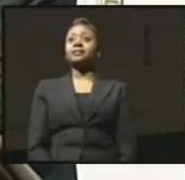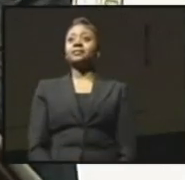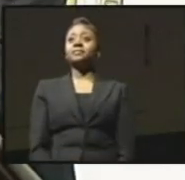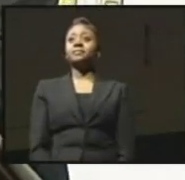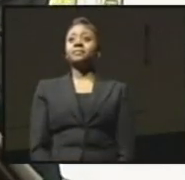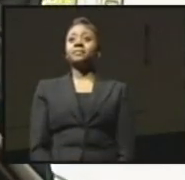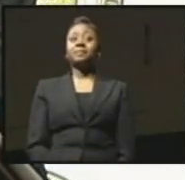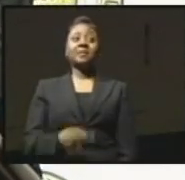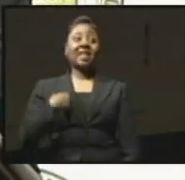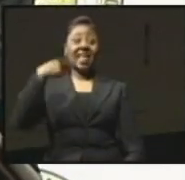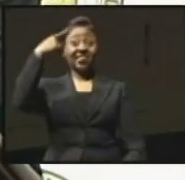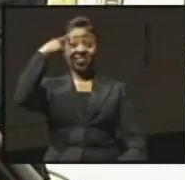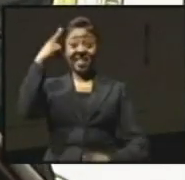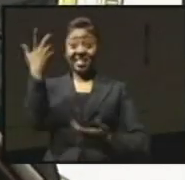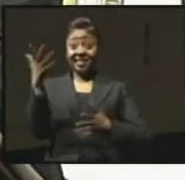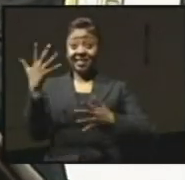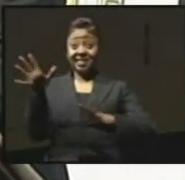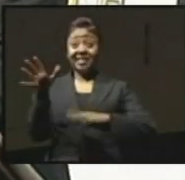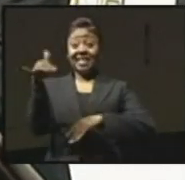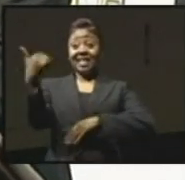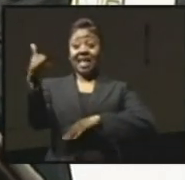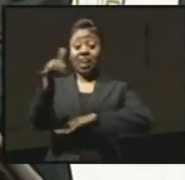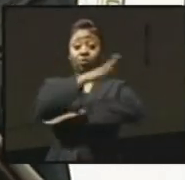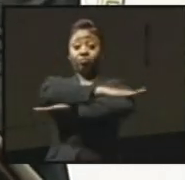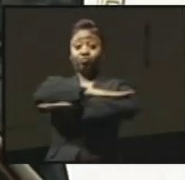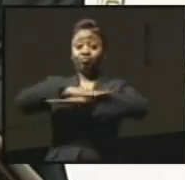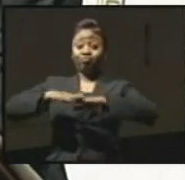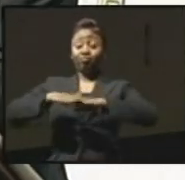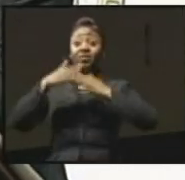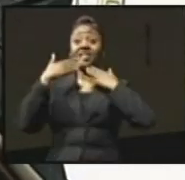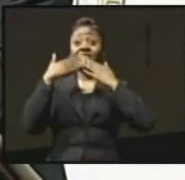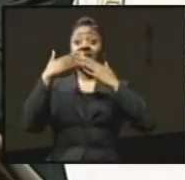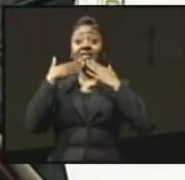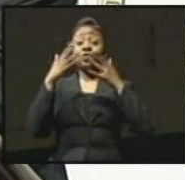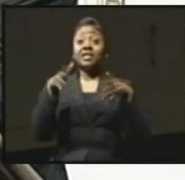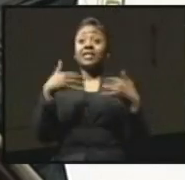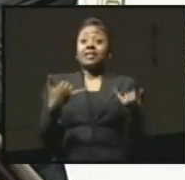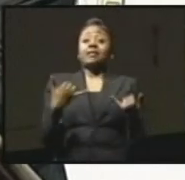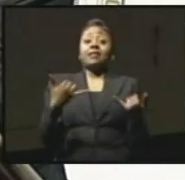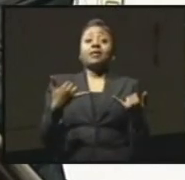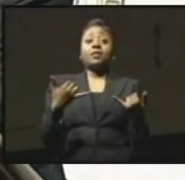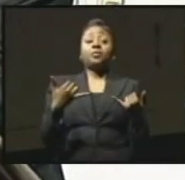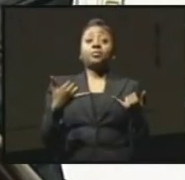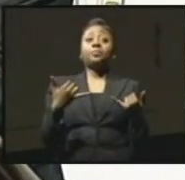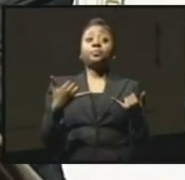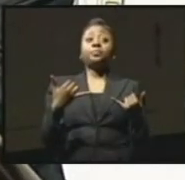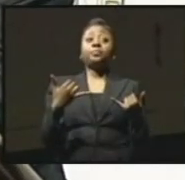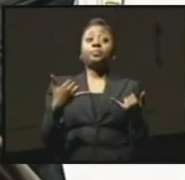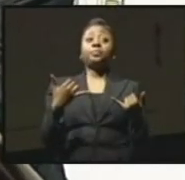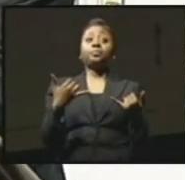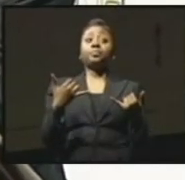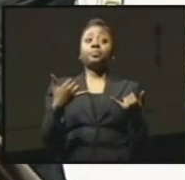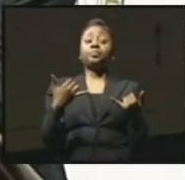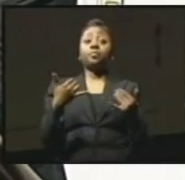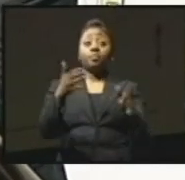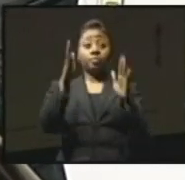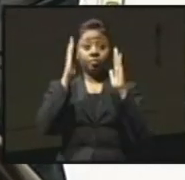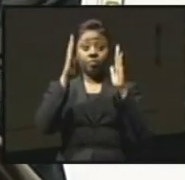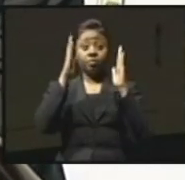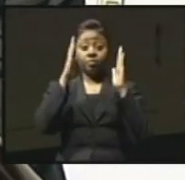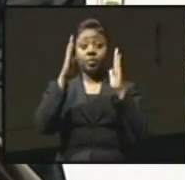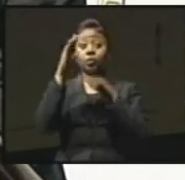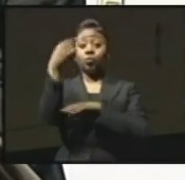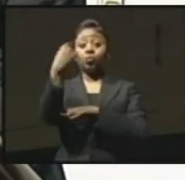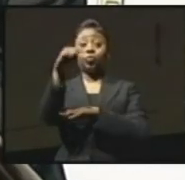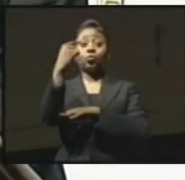I think that is all of the yellow dais. Thank you. I would now like to direct your attention to the green dais